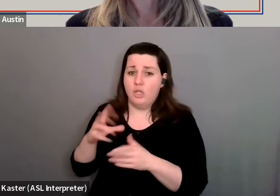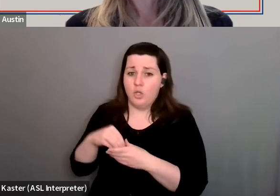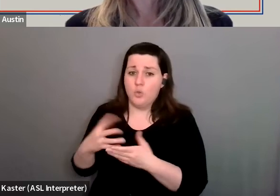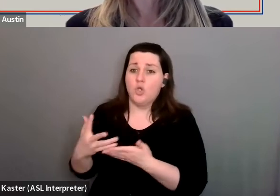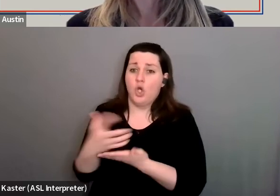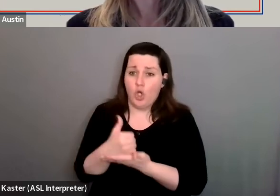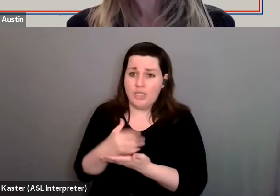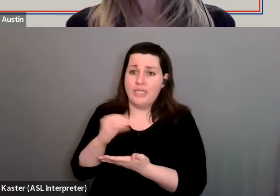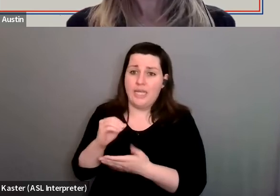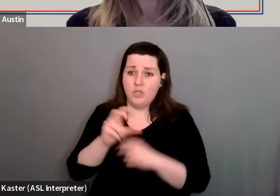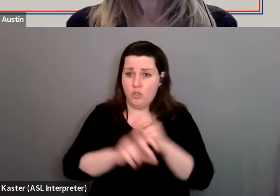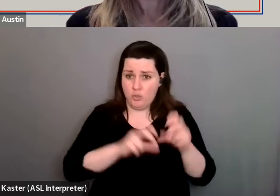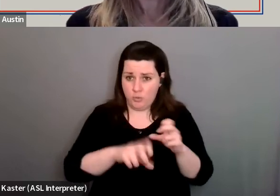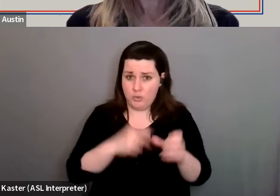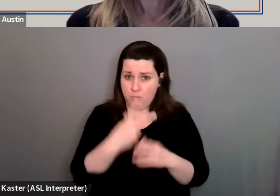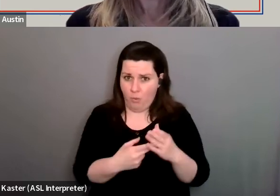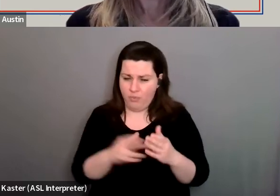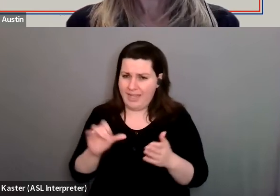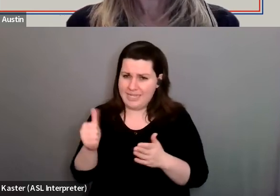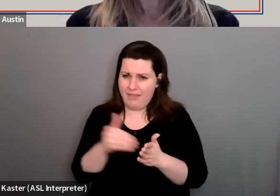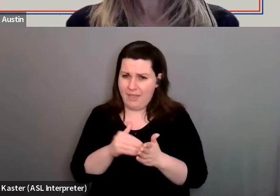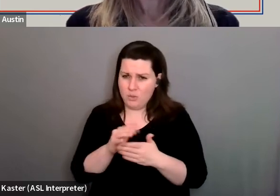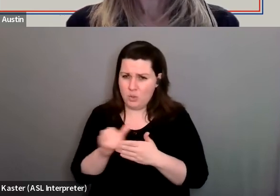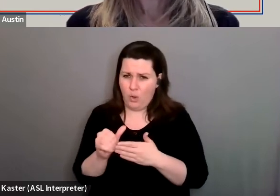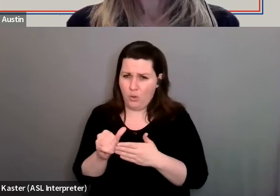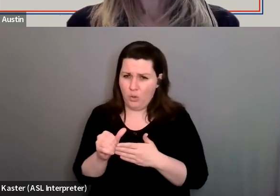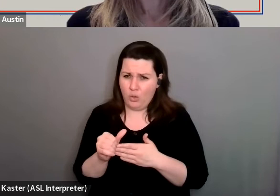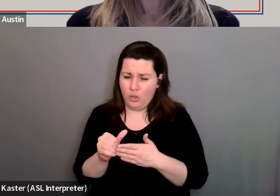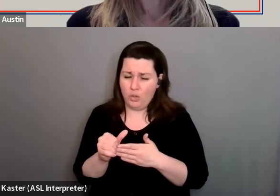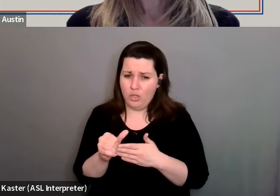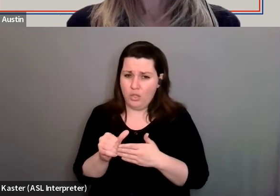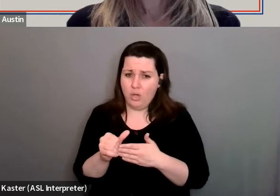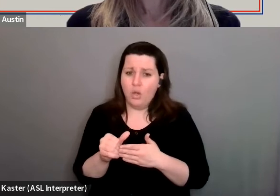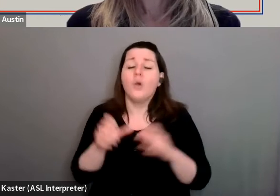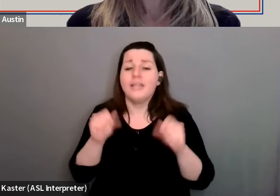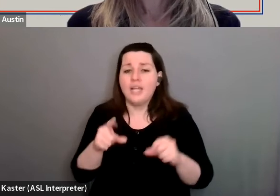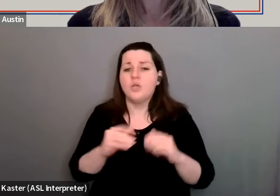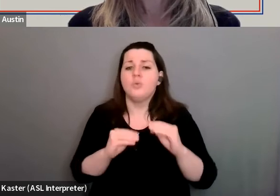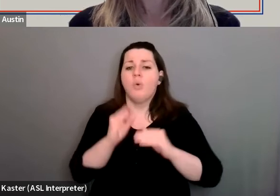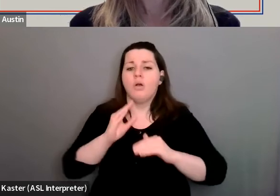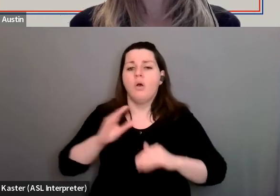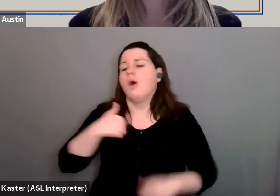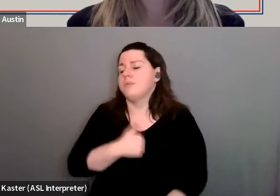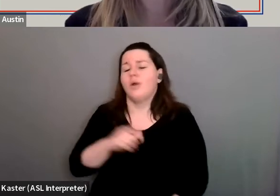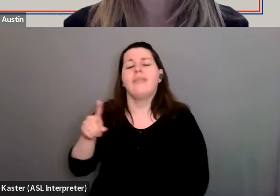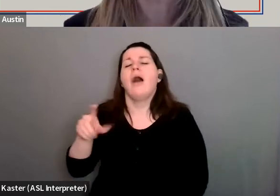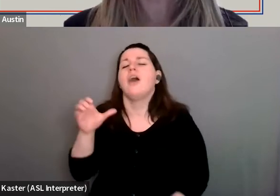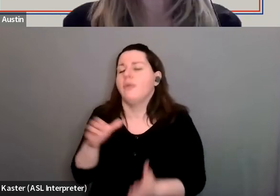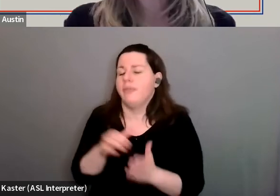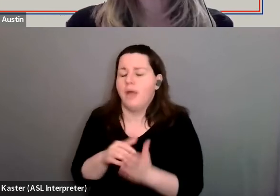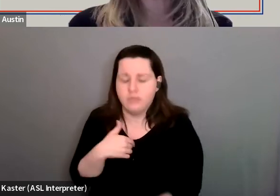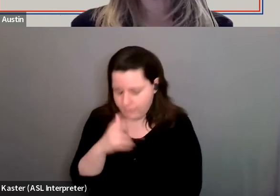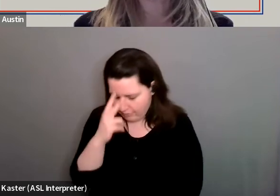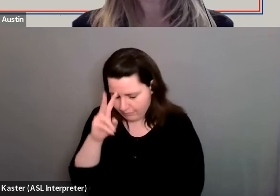contributions. But the $10,000 is, or can you go over the 100,000? Sorry, I'm okay.